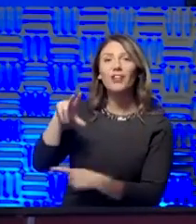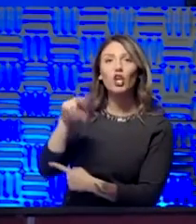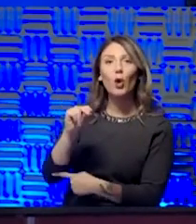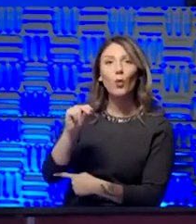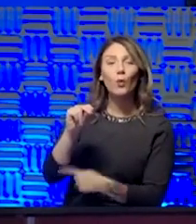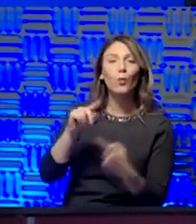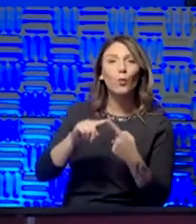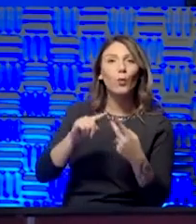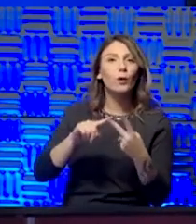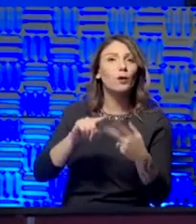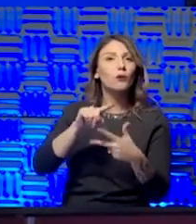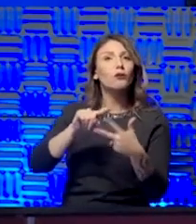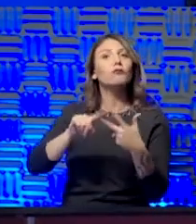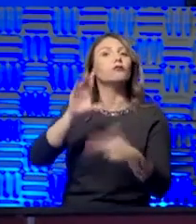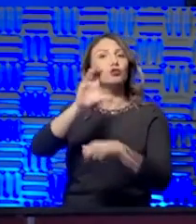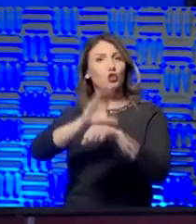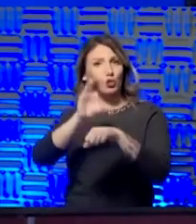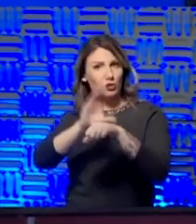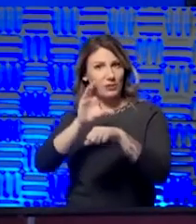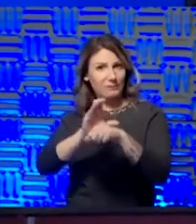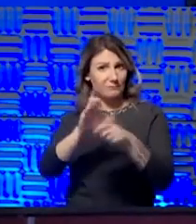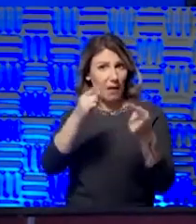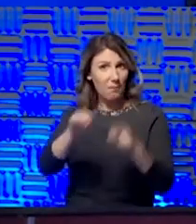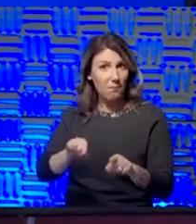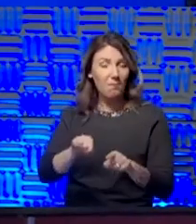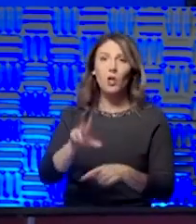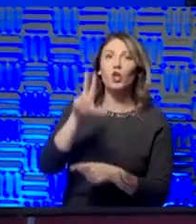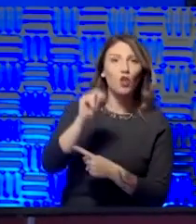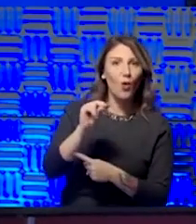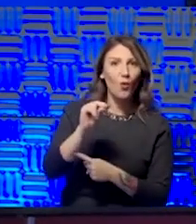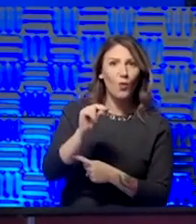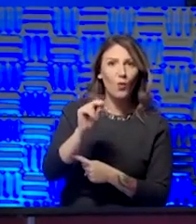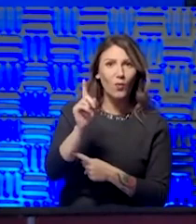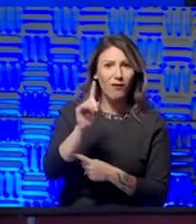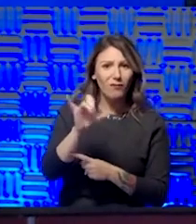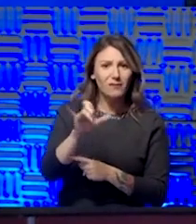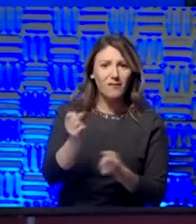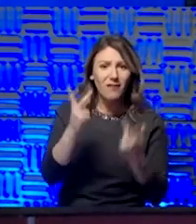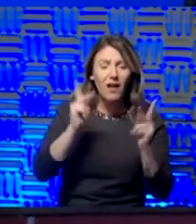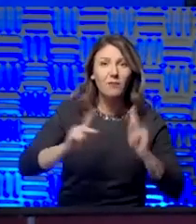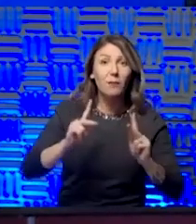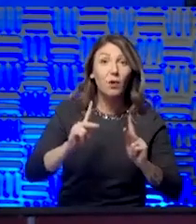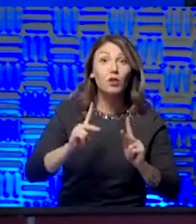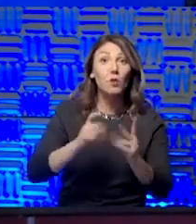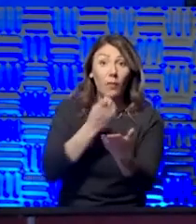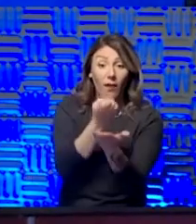where there are a lot of people? No. So here's the overwhelming evidence.